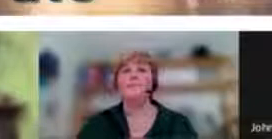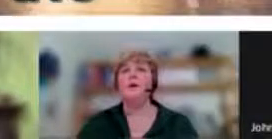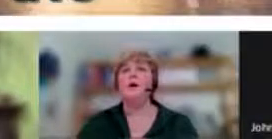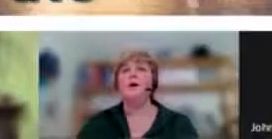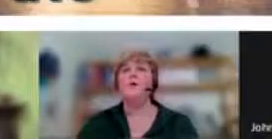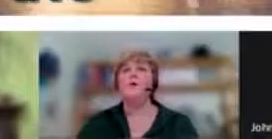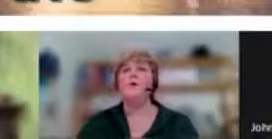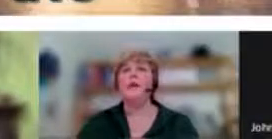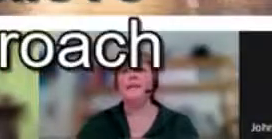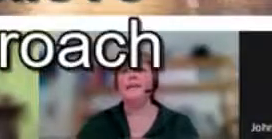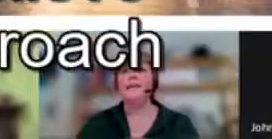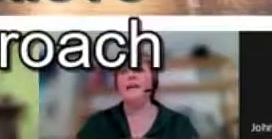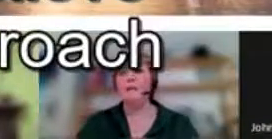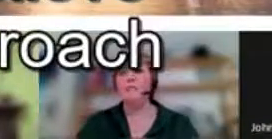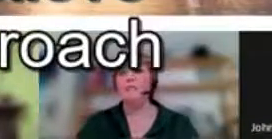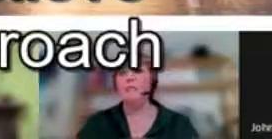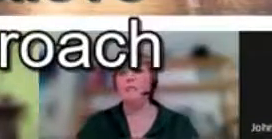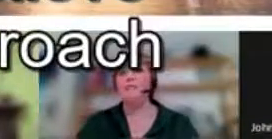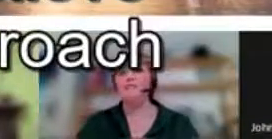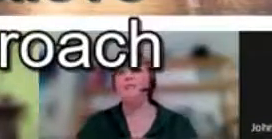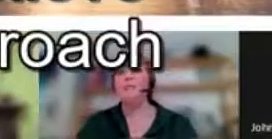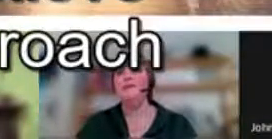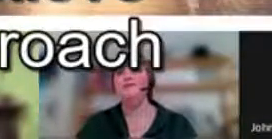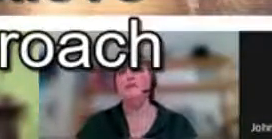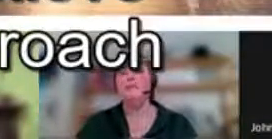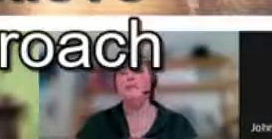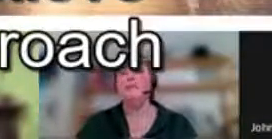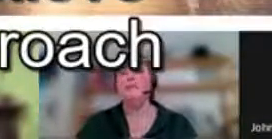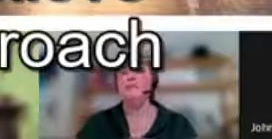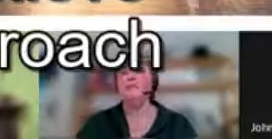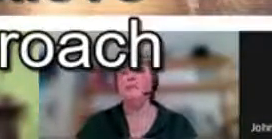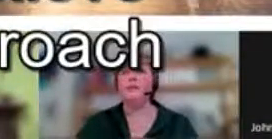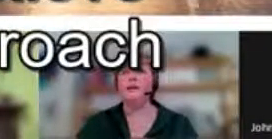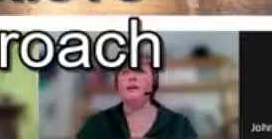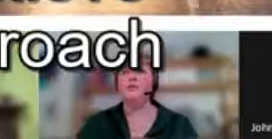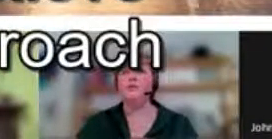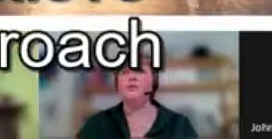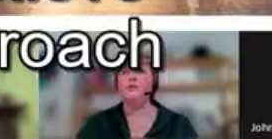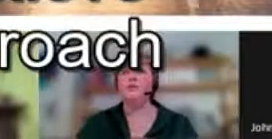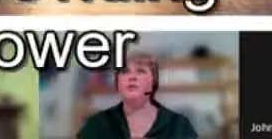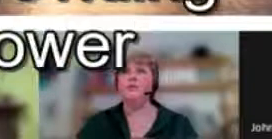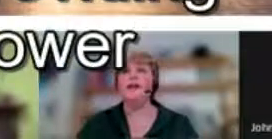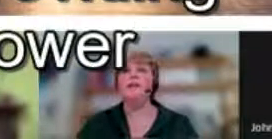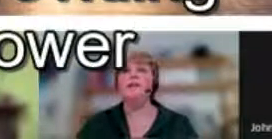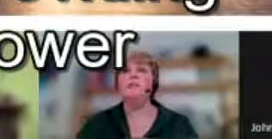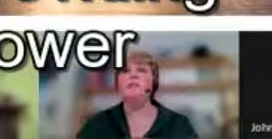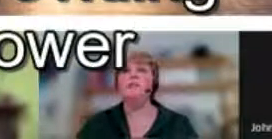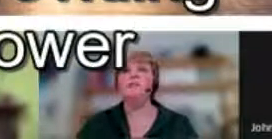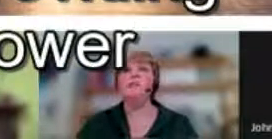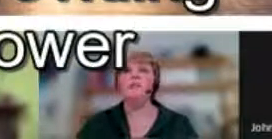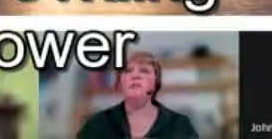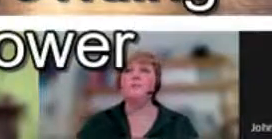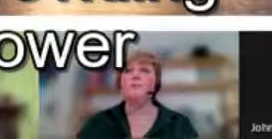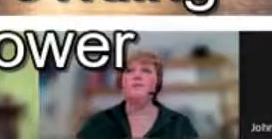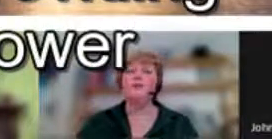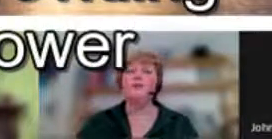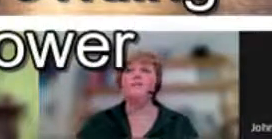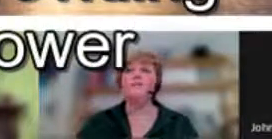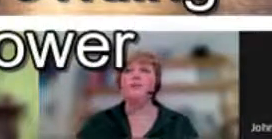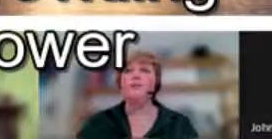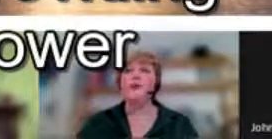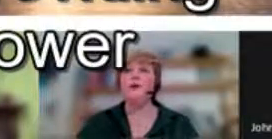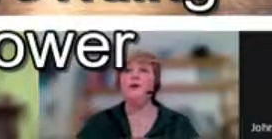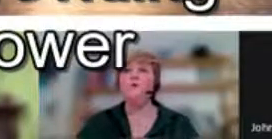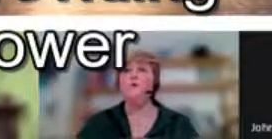Oops. One of the key aims of the project is to relieve the congested Dartford Crossing and approach roads and improve their performance by